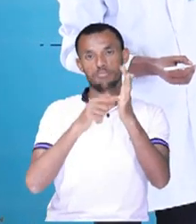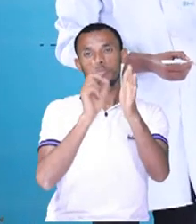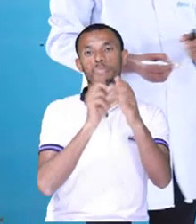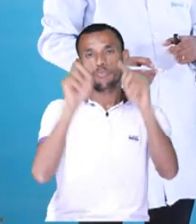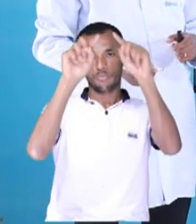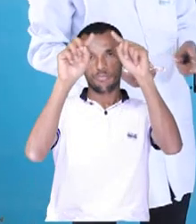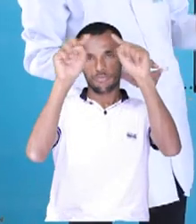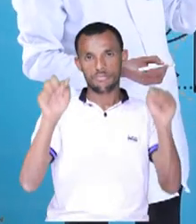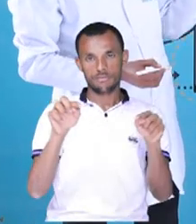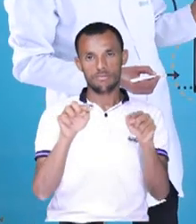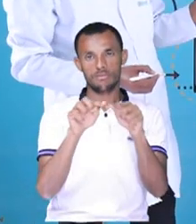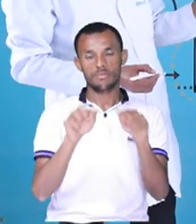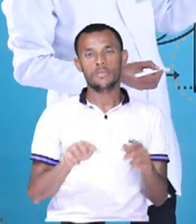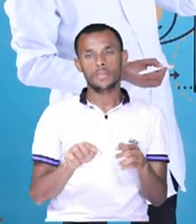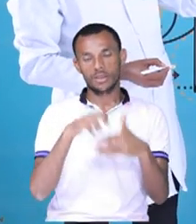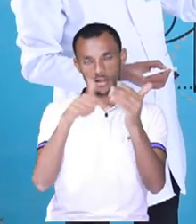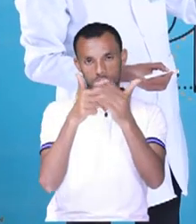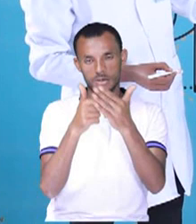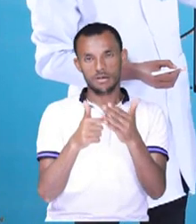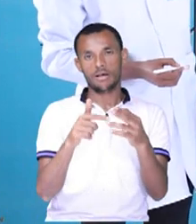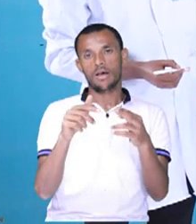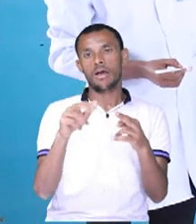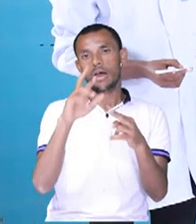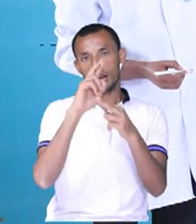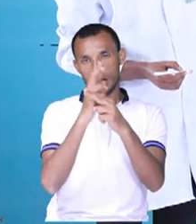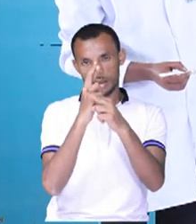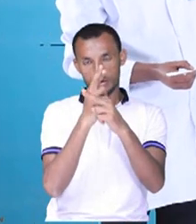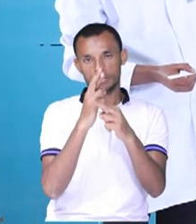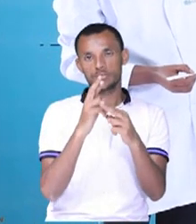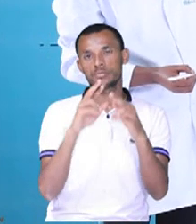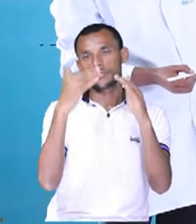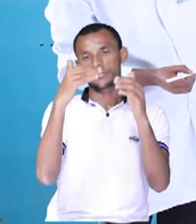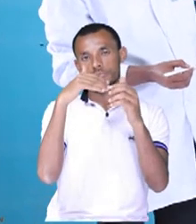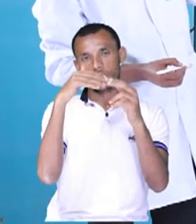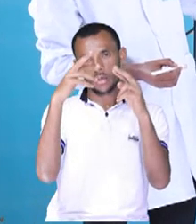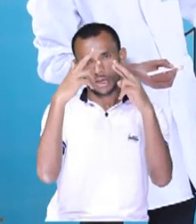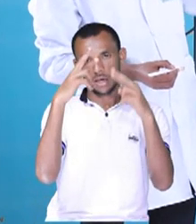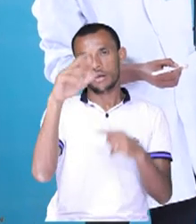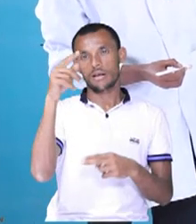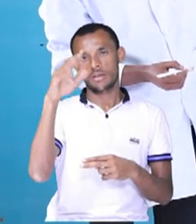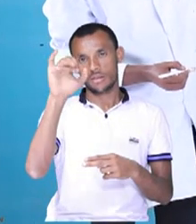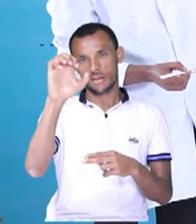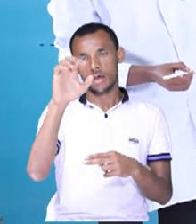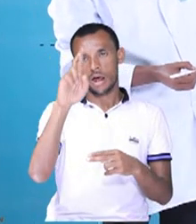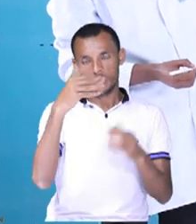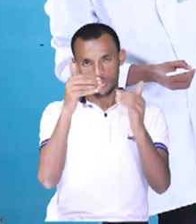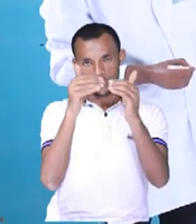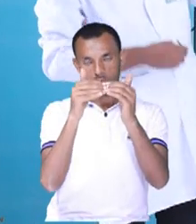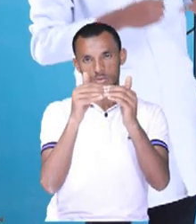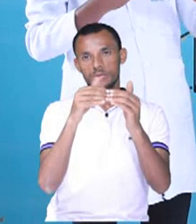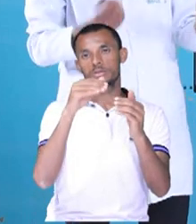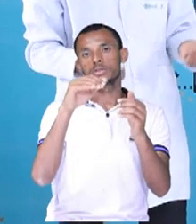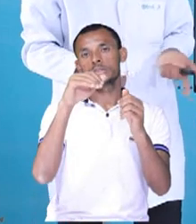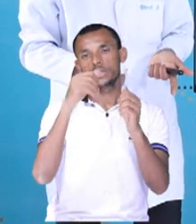time is rates. Therefore, rate of reaction is calculated by dividing the changing concentration of